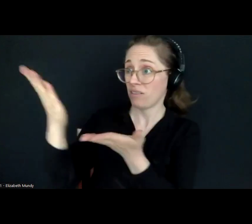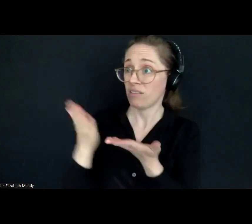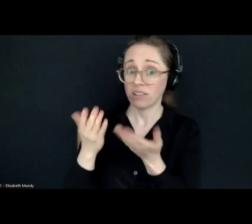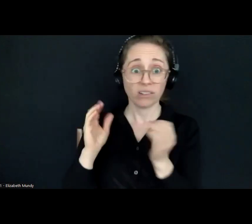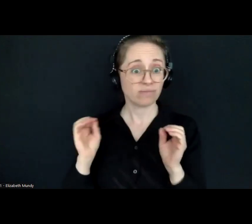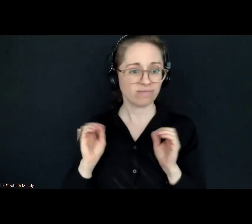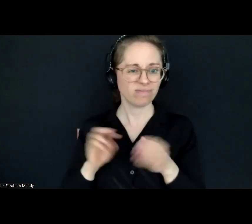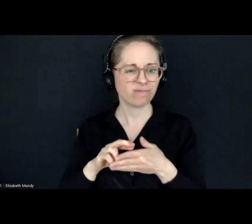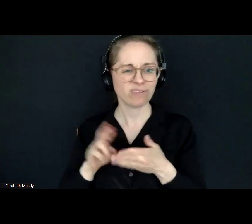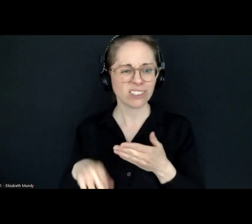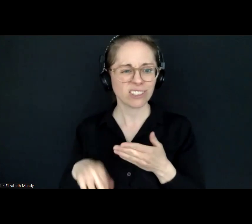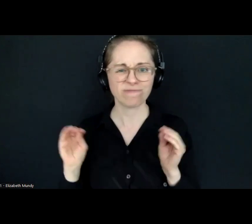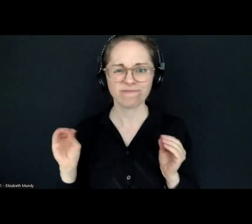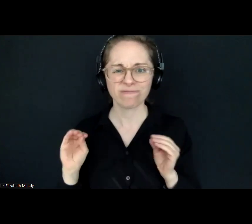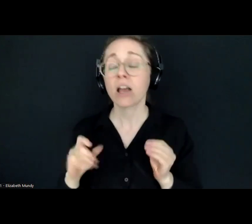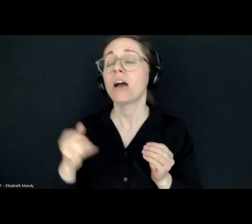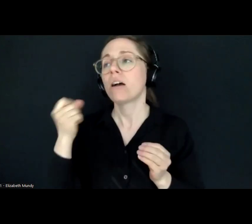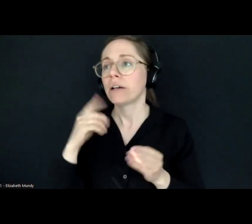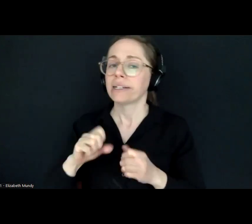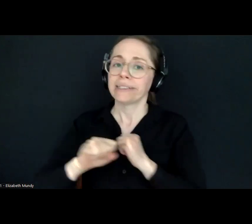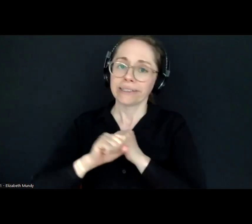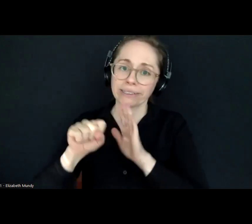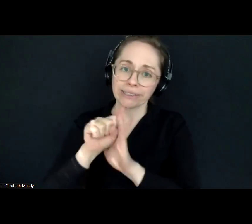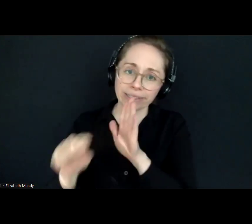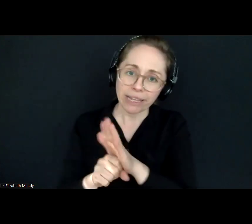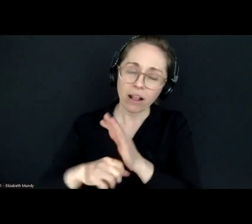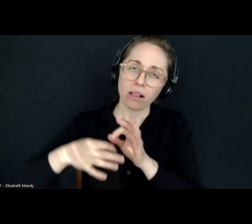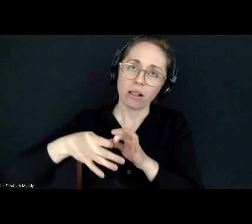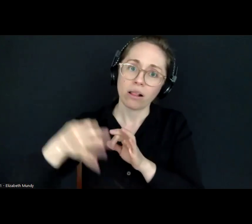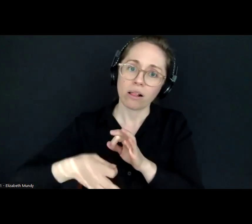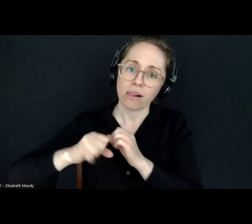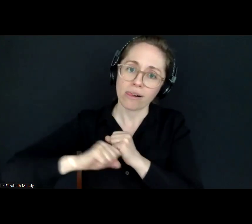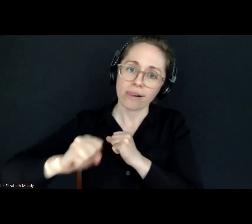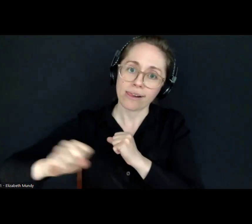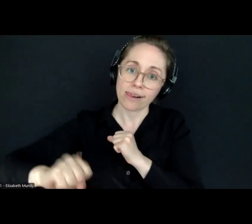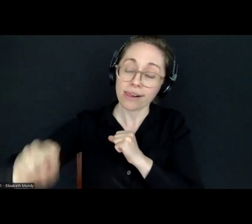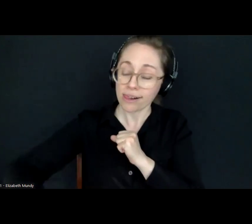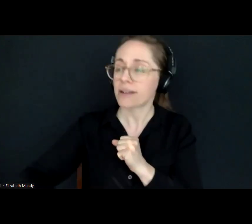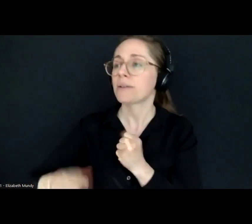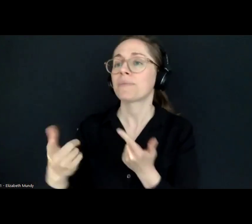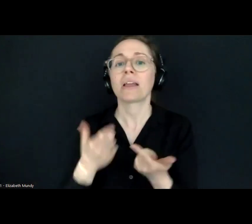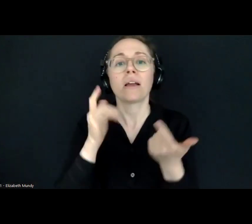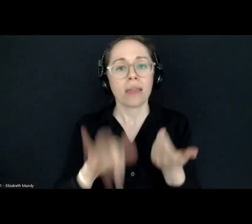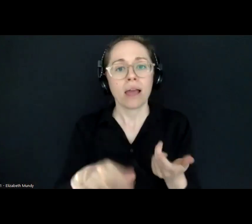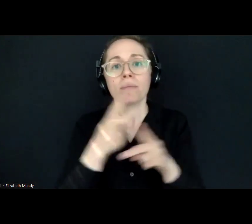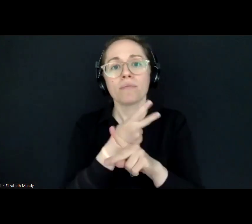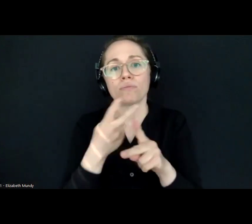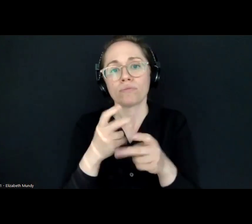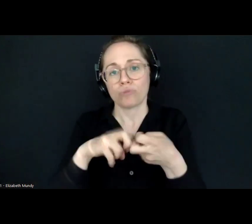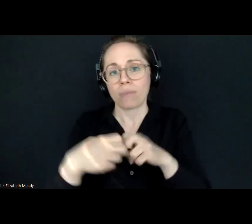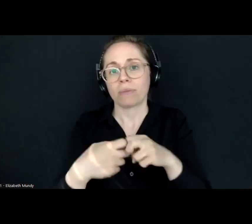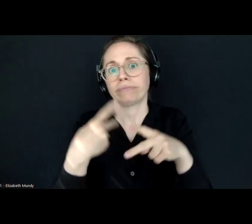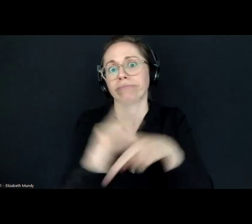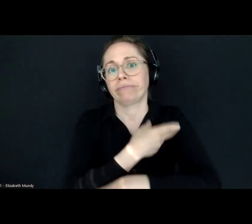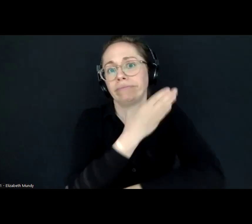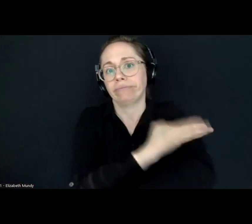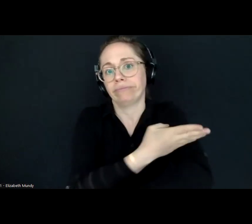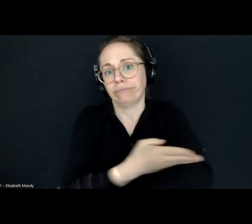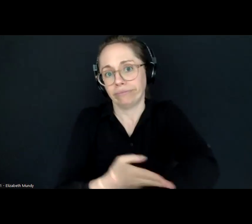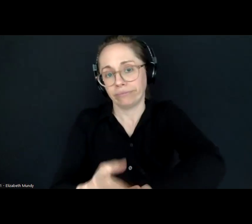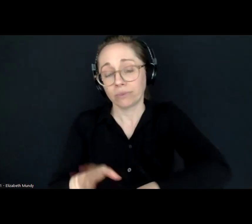that the longer the state delays, the more difficult and acute the problem becomes. And we urge the state and the CDA